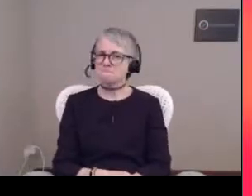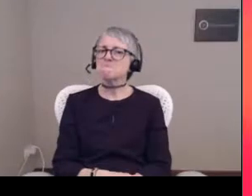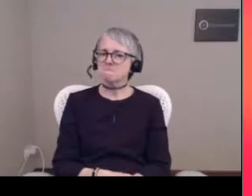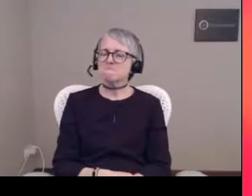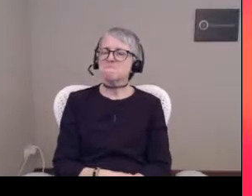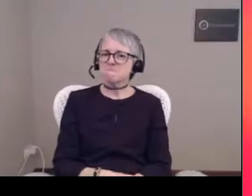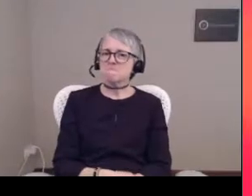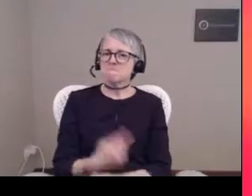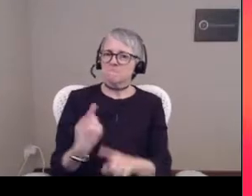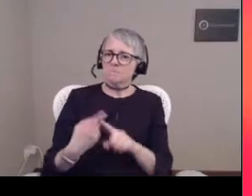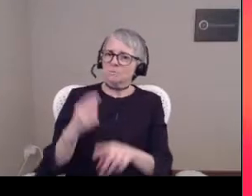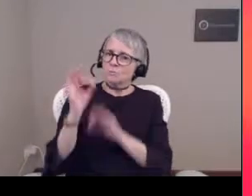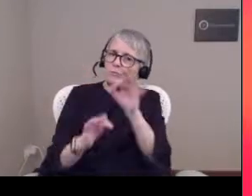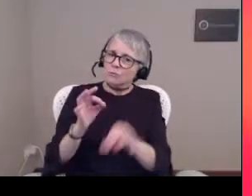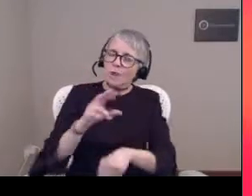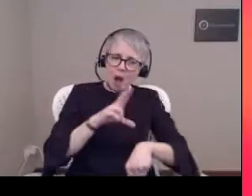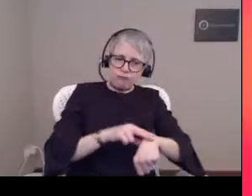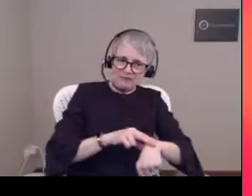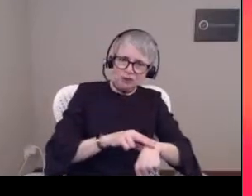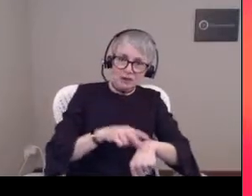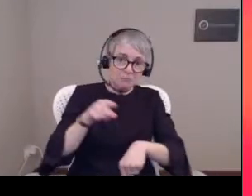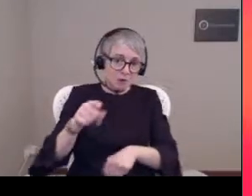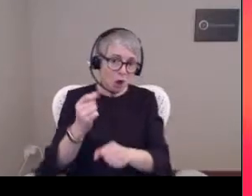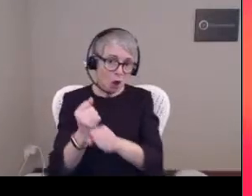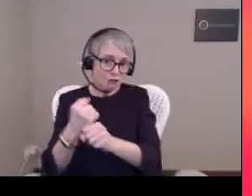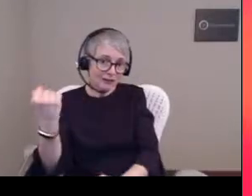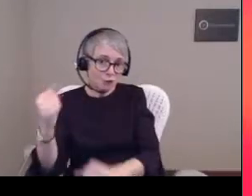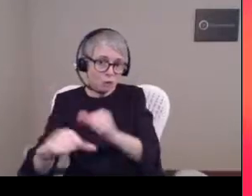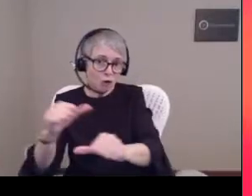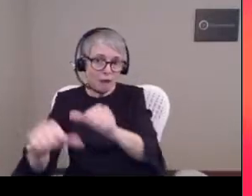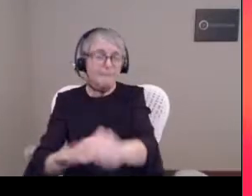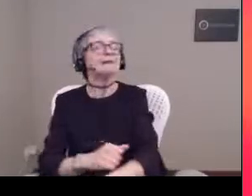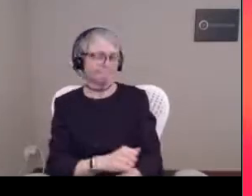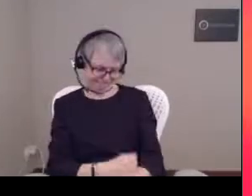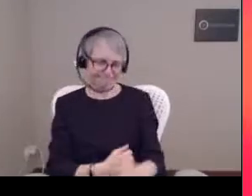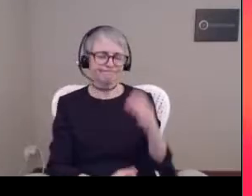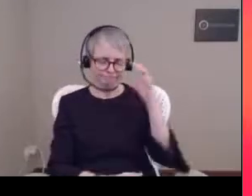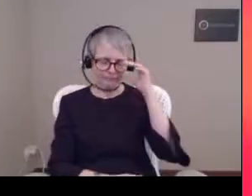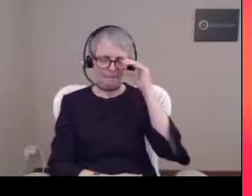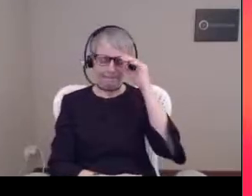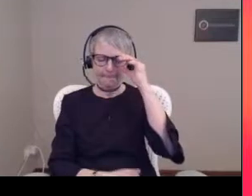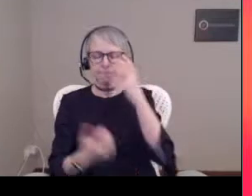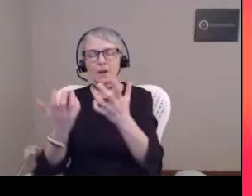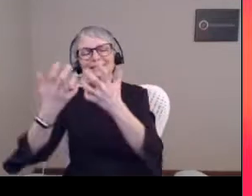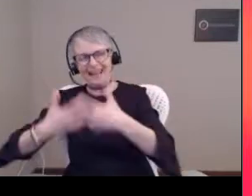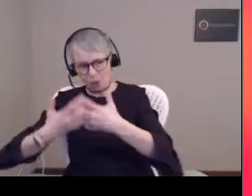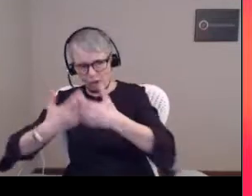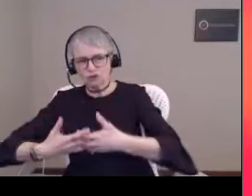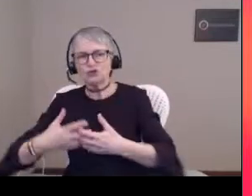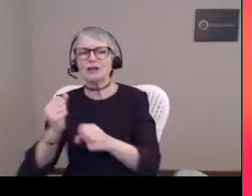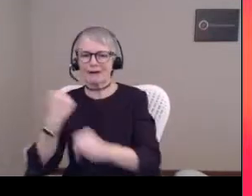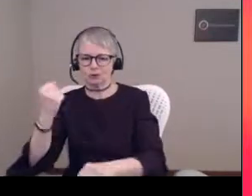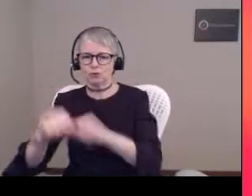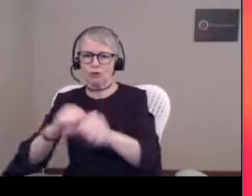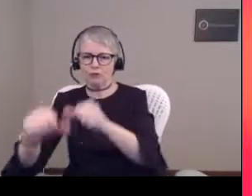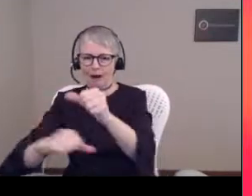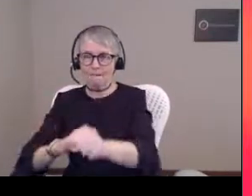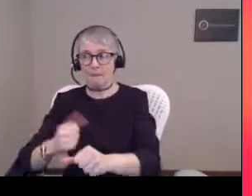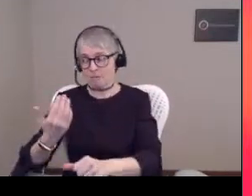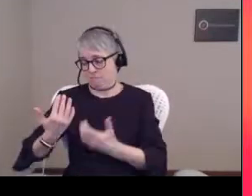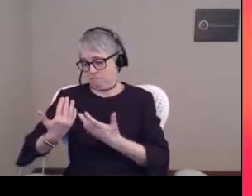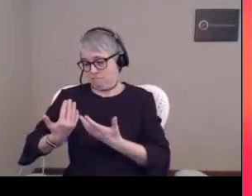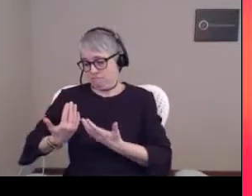you do apprenticeships, do you do graduate programs? We do a technology graduate program that has closed now, but we